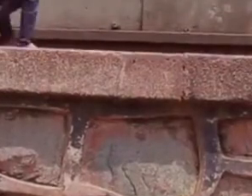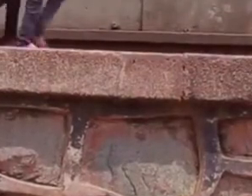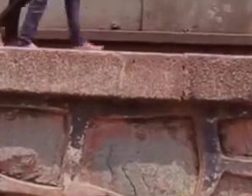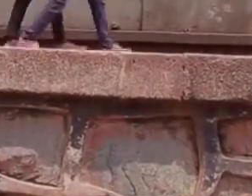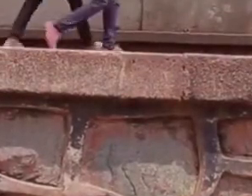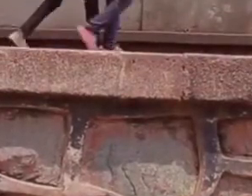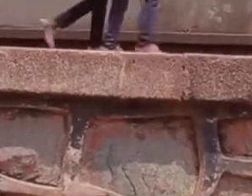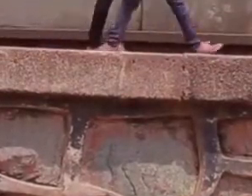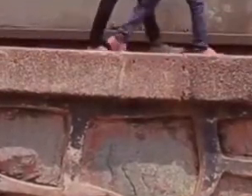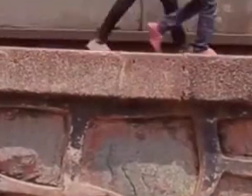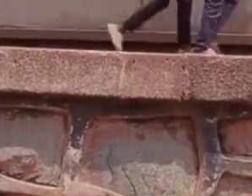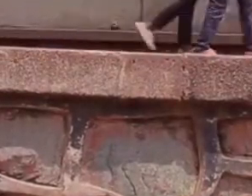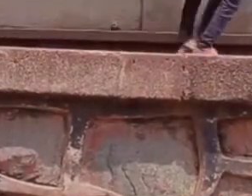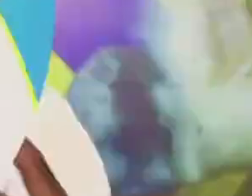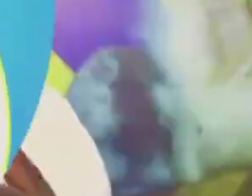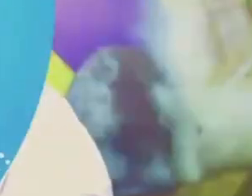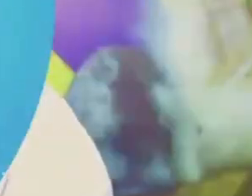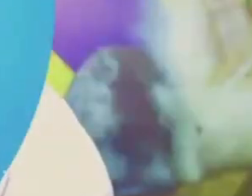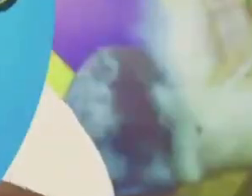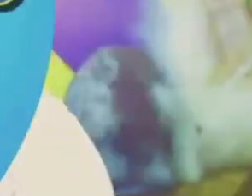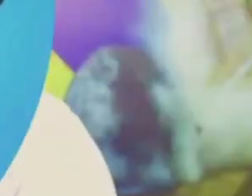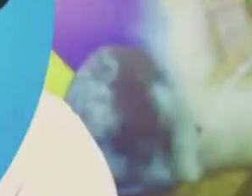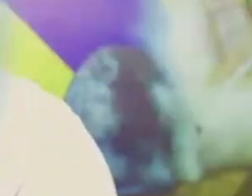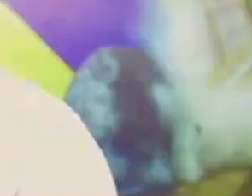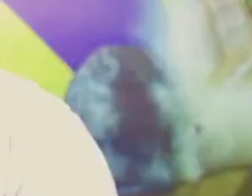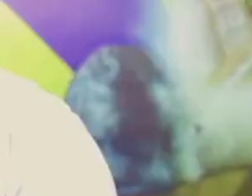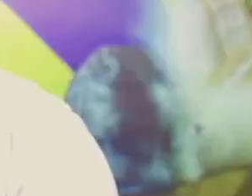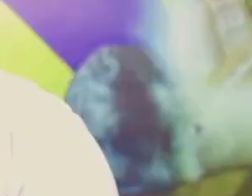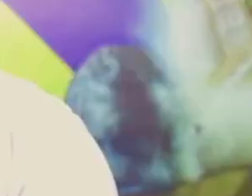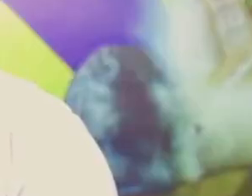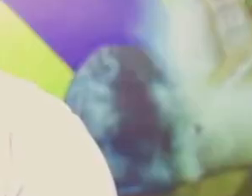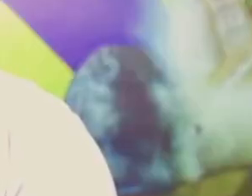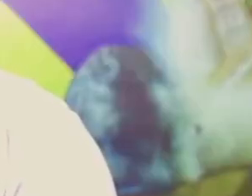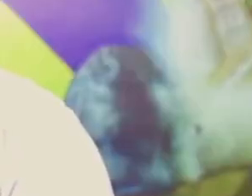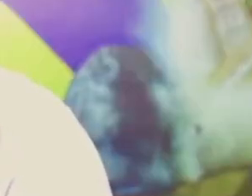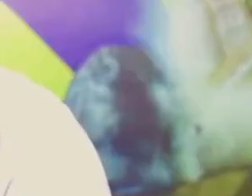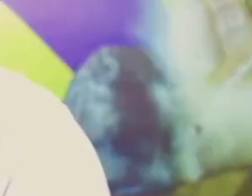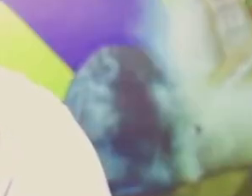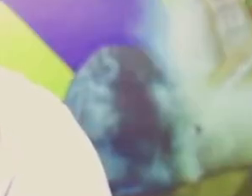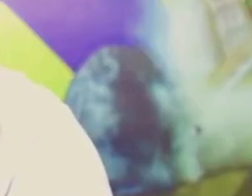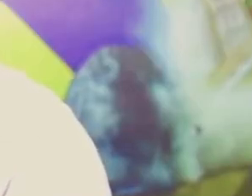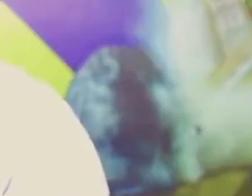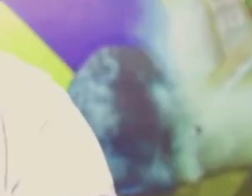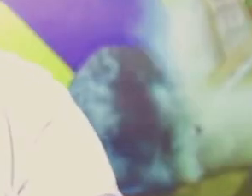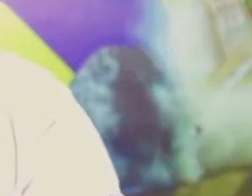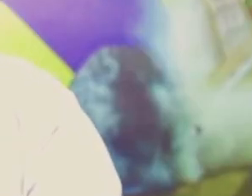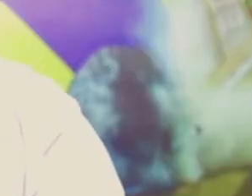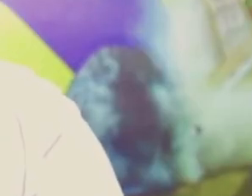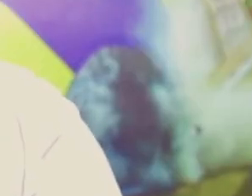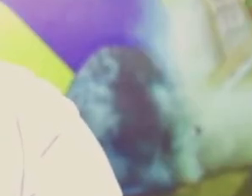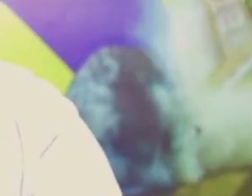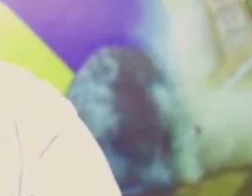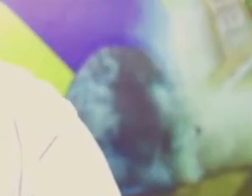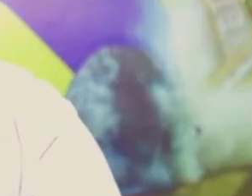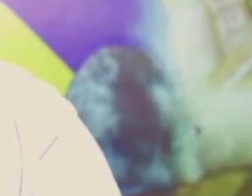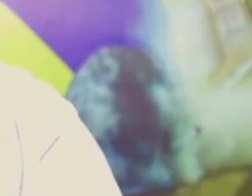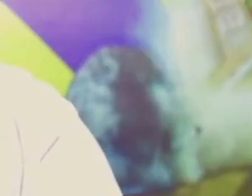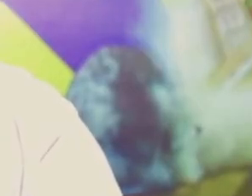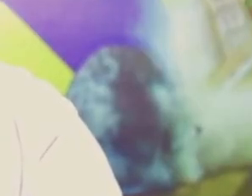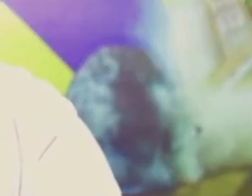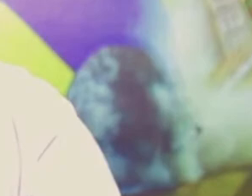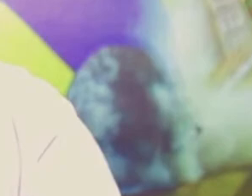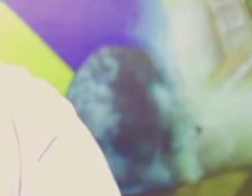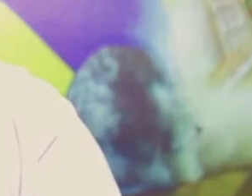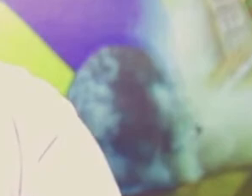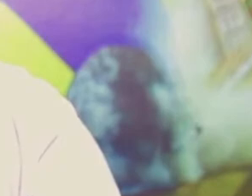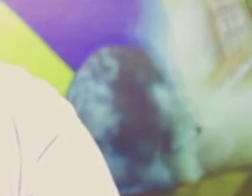bane ndoza tunaddamu mweraba tini ye namba yo musole kwa ula kumiwo musolo omulala erange nabe ene sobolo